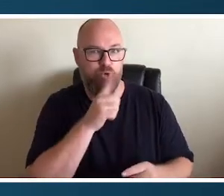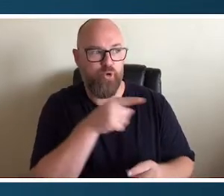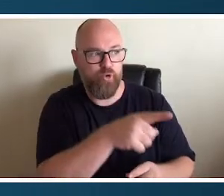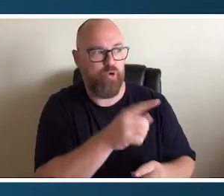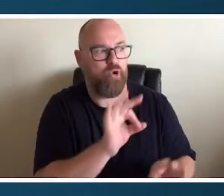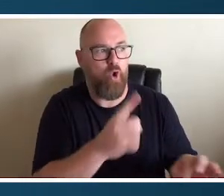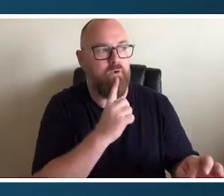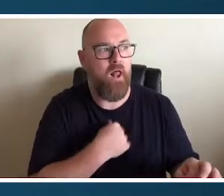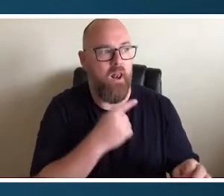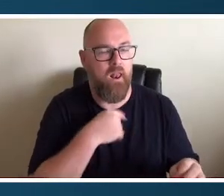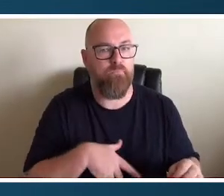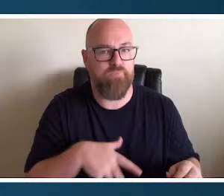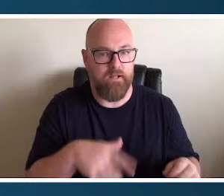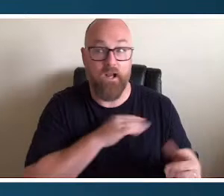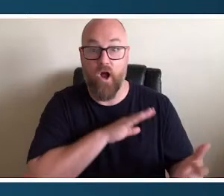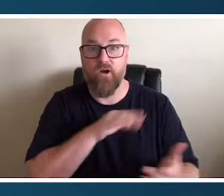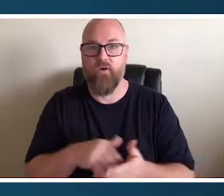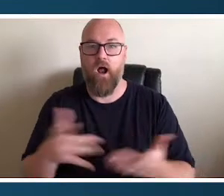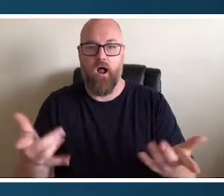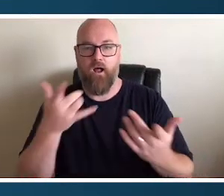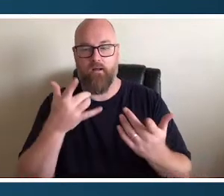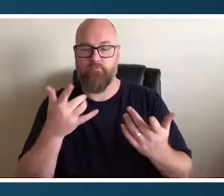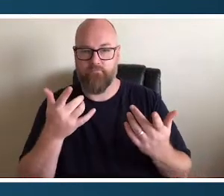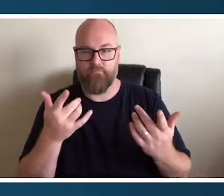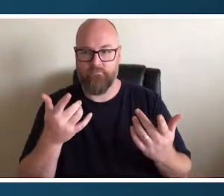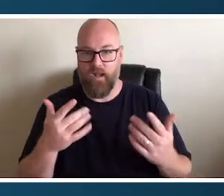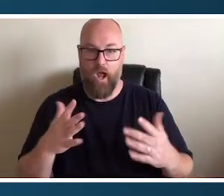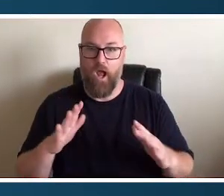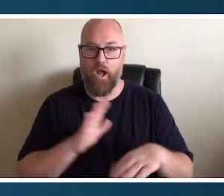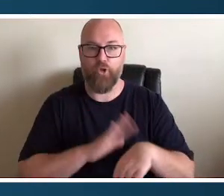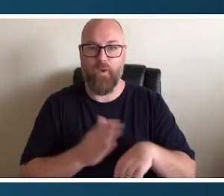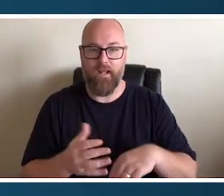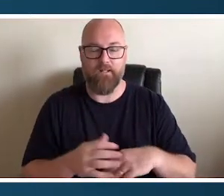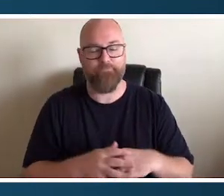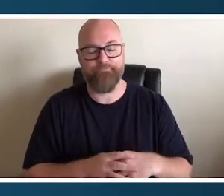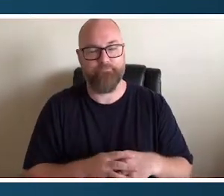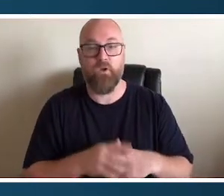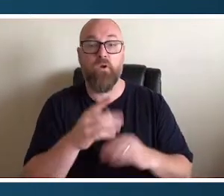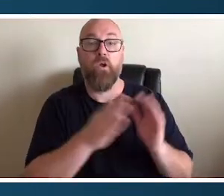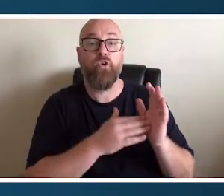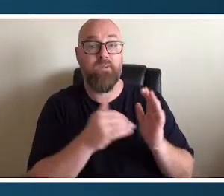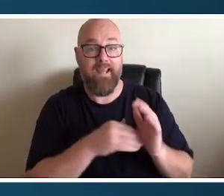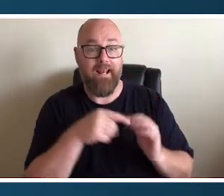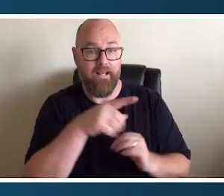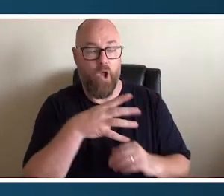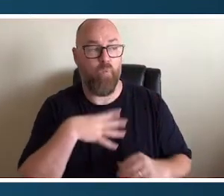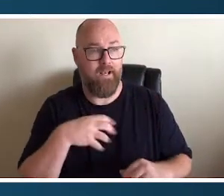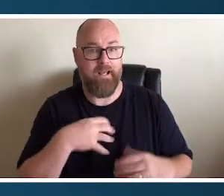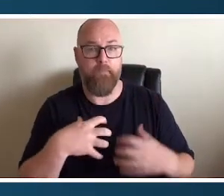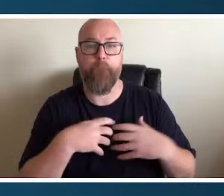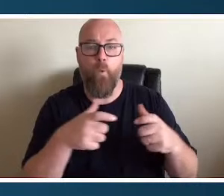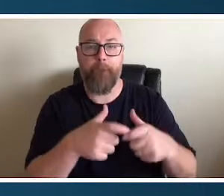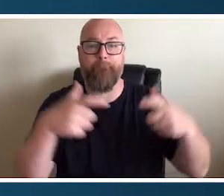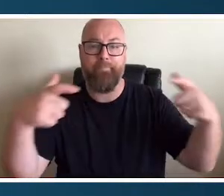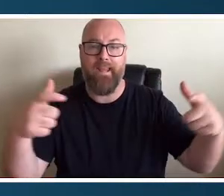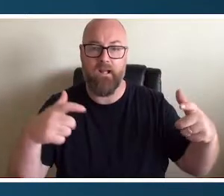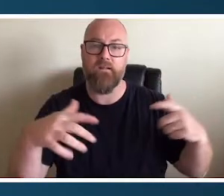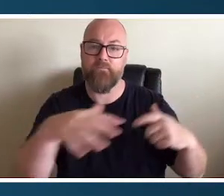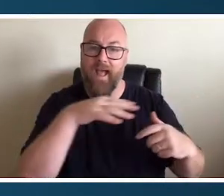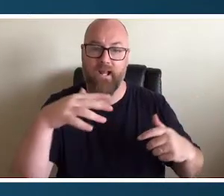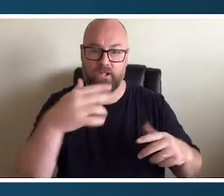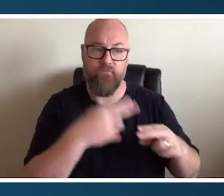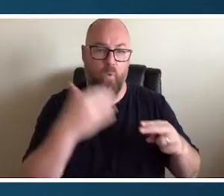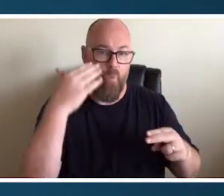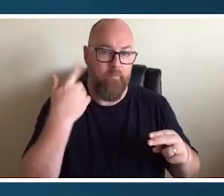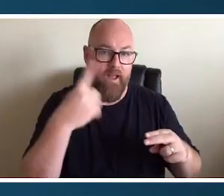A RSE work employers in New Zealand said, we need bigger place to take on women and men because they would have the